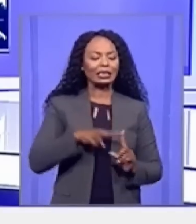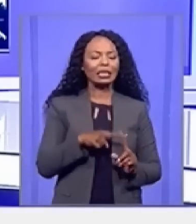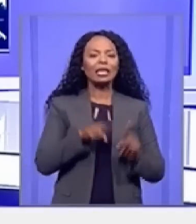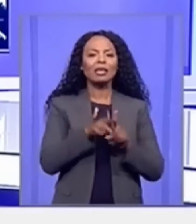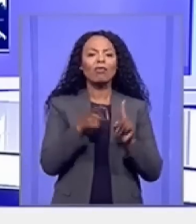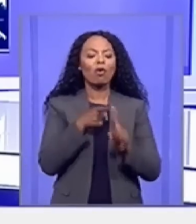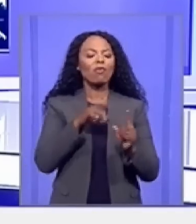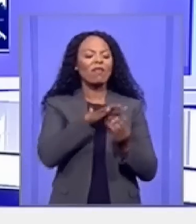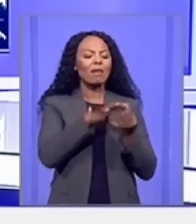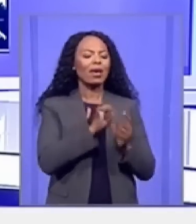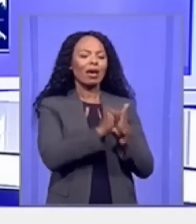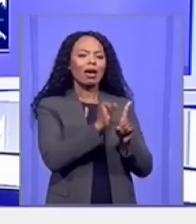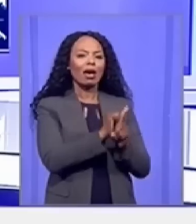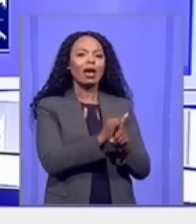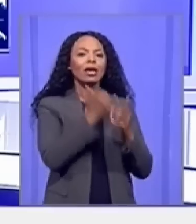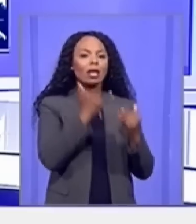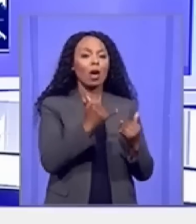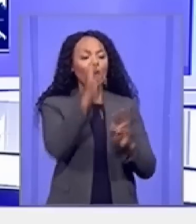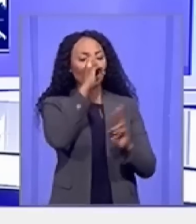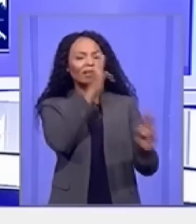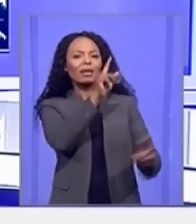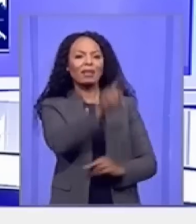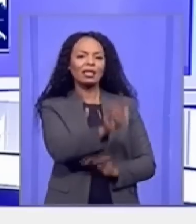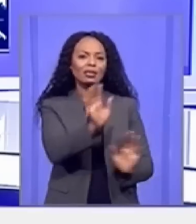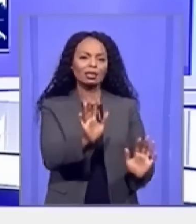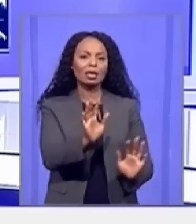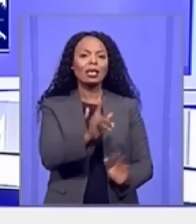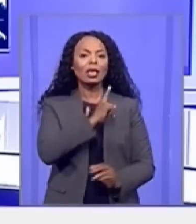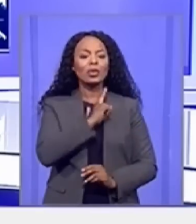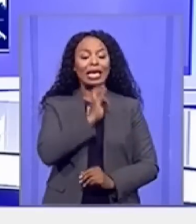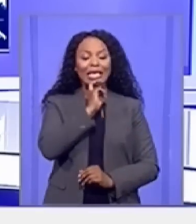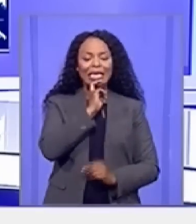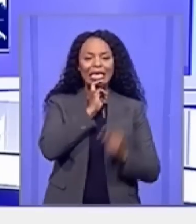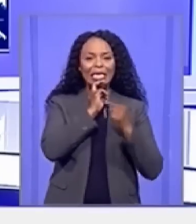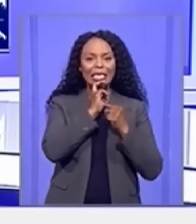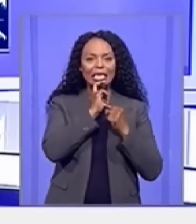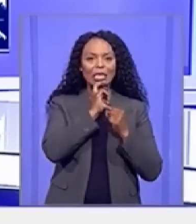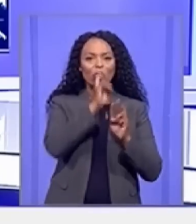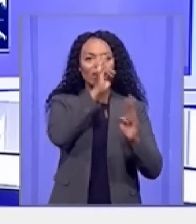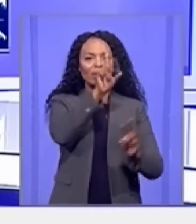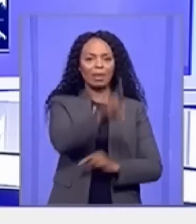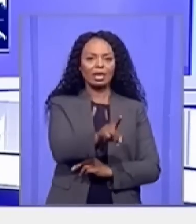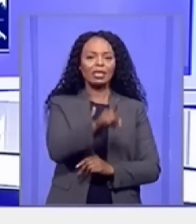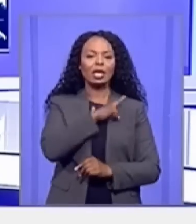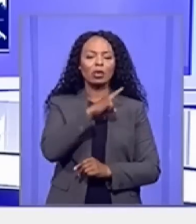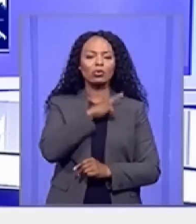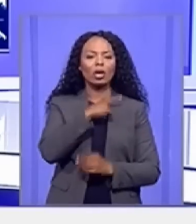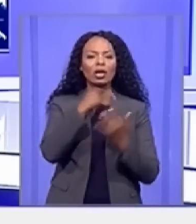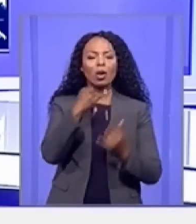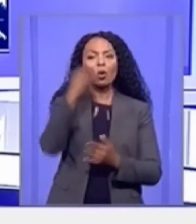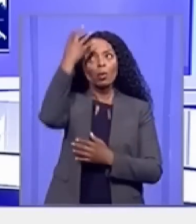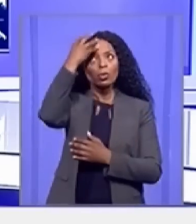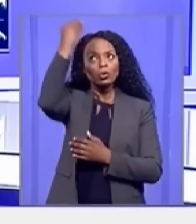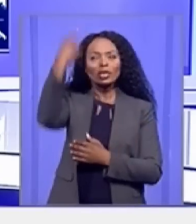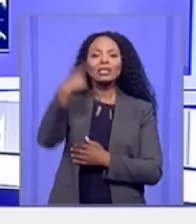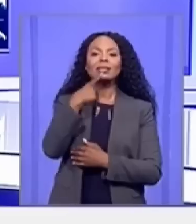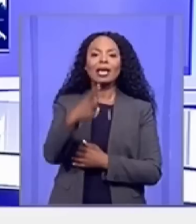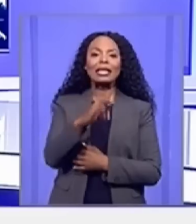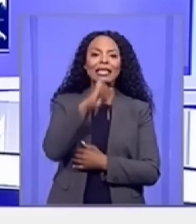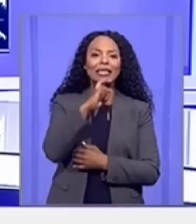lona morena wa hlomphuwa ke ka ho Basotho ba tla o bolella hore morena ha ke ntshe moduo ka mantswe a